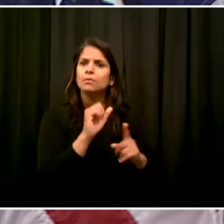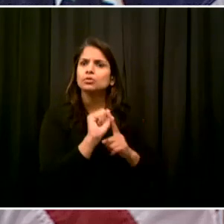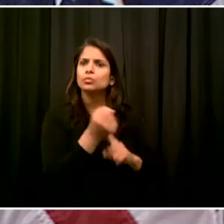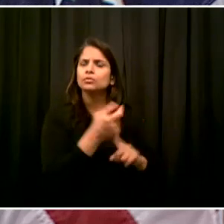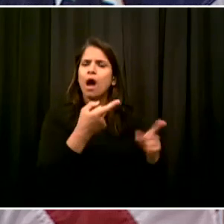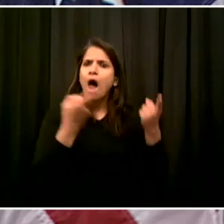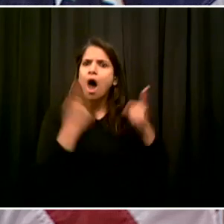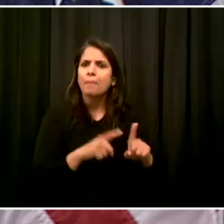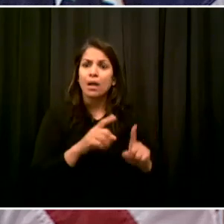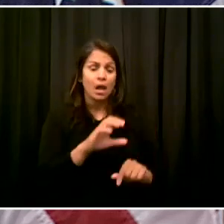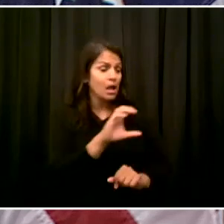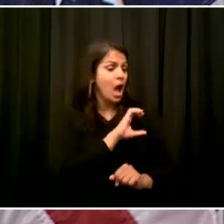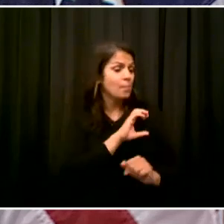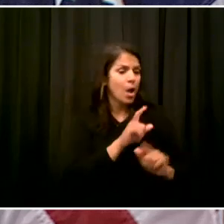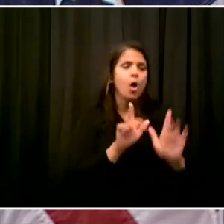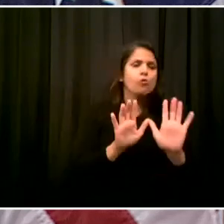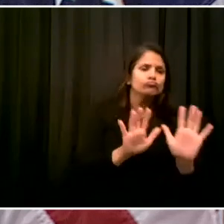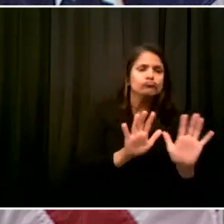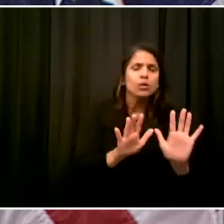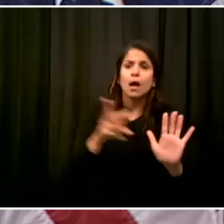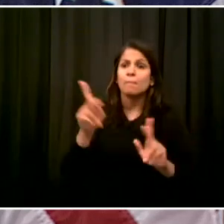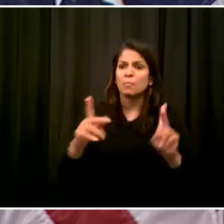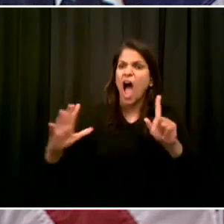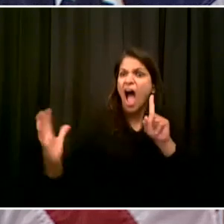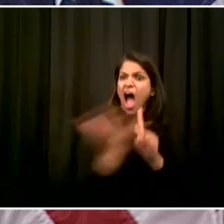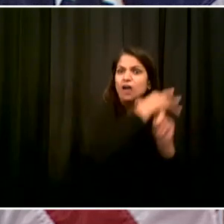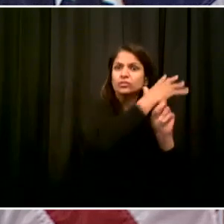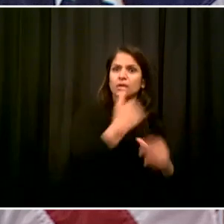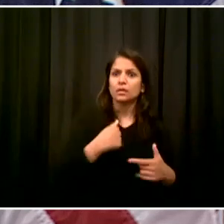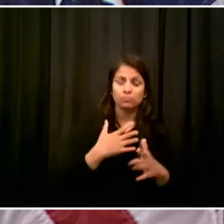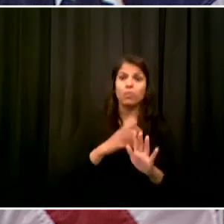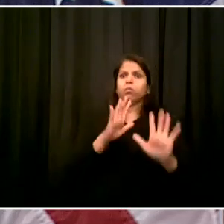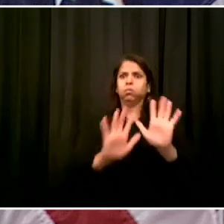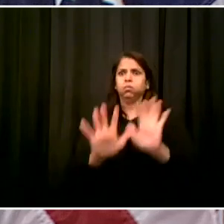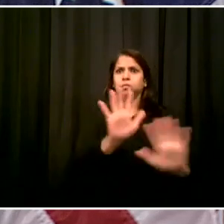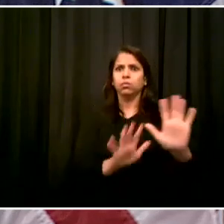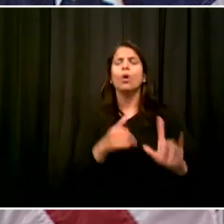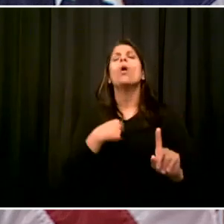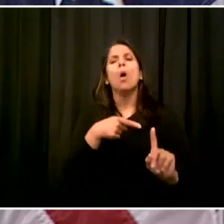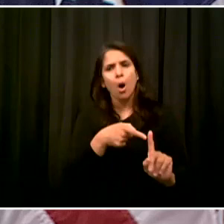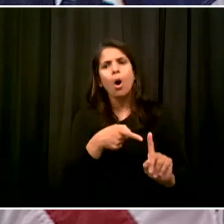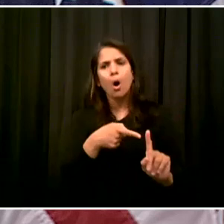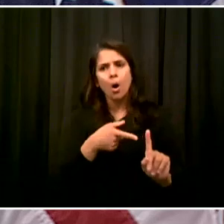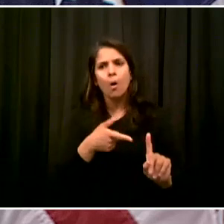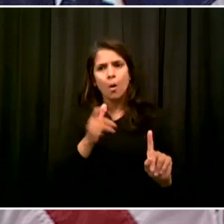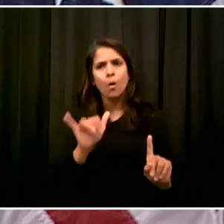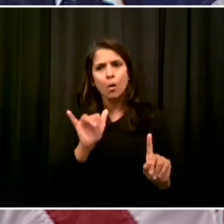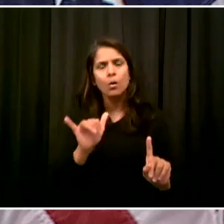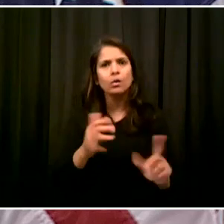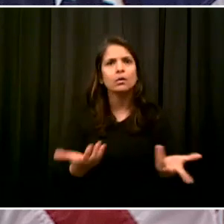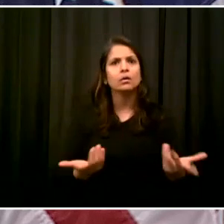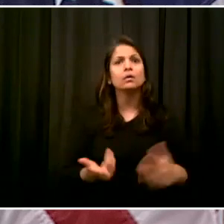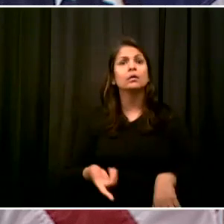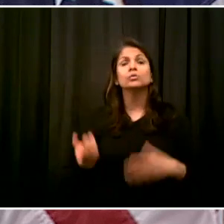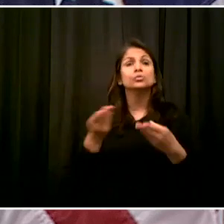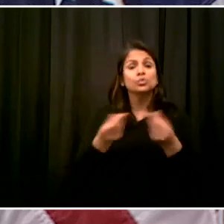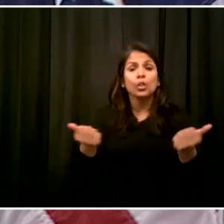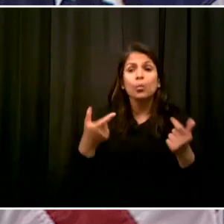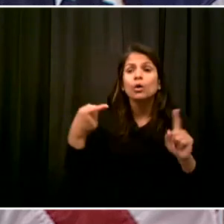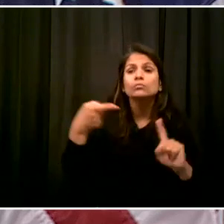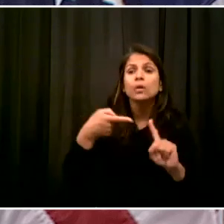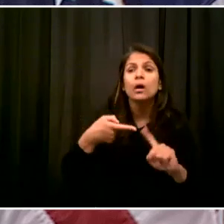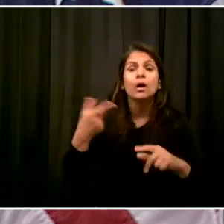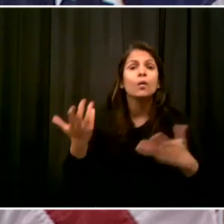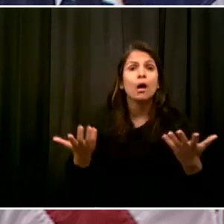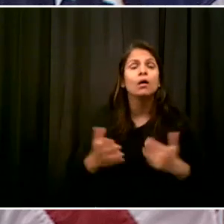need is full investigation, quick investigation, where charges are needed, charges need to be brought. And I appreciate what